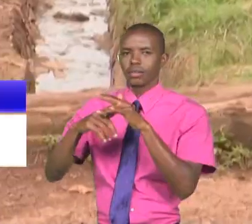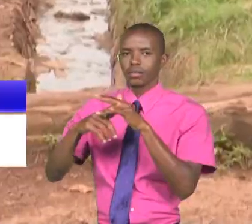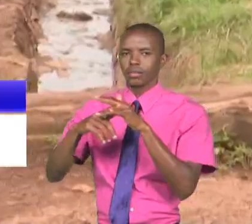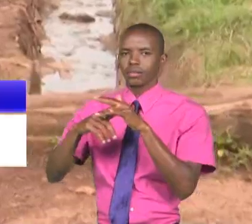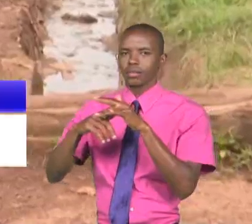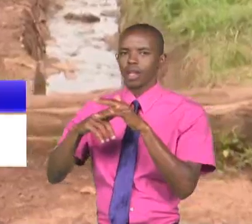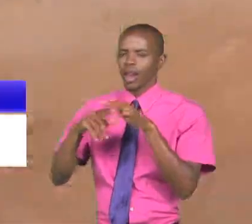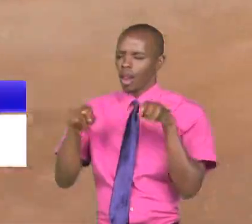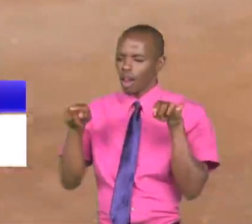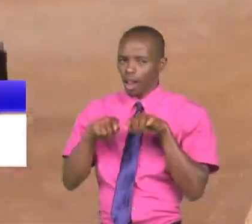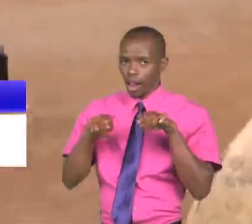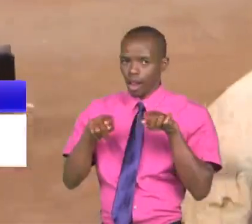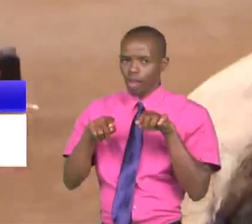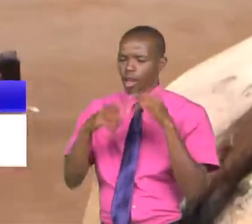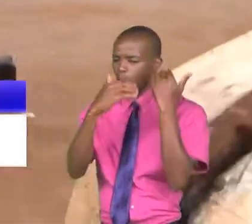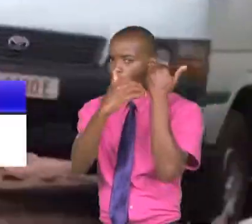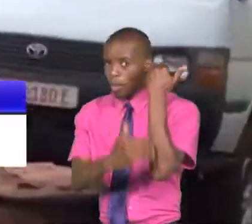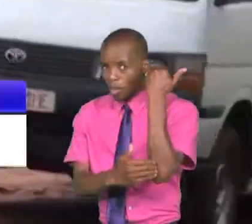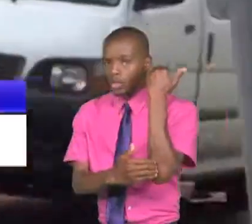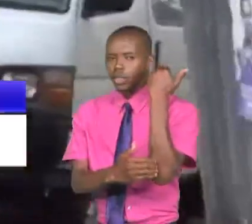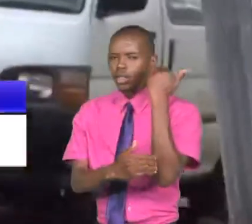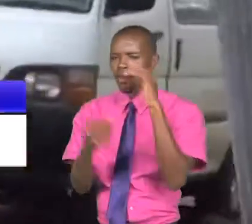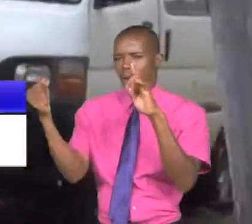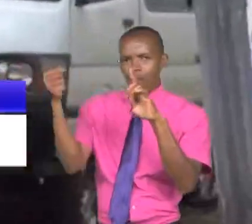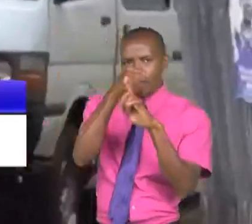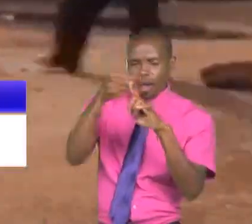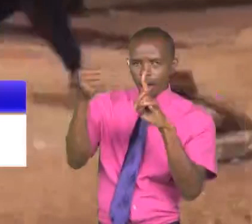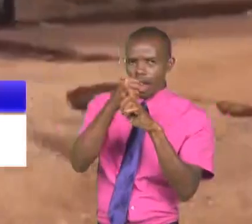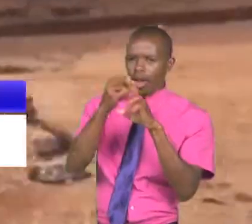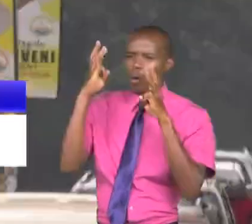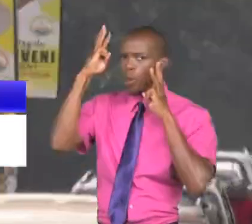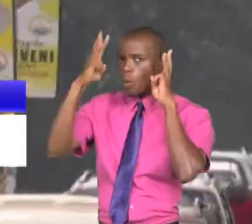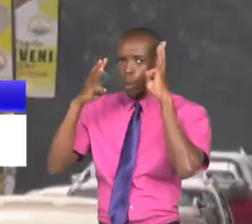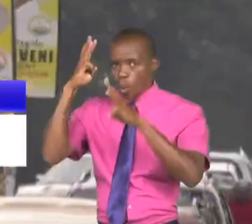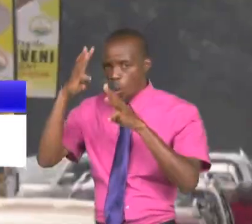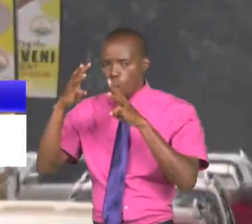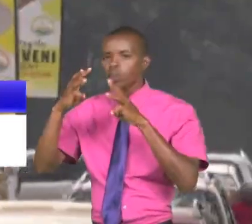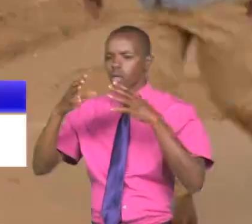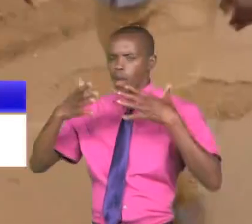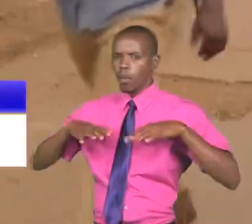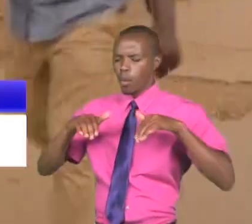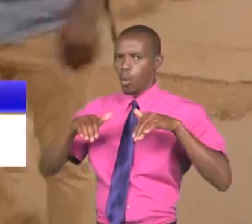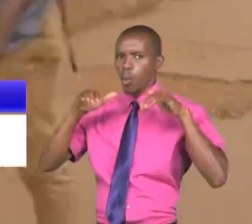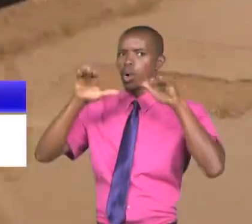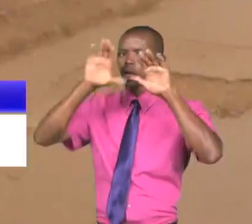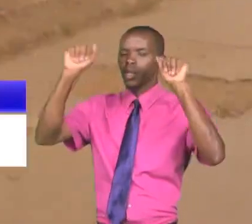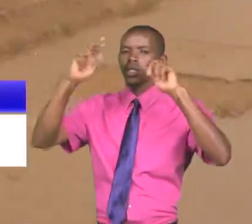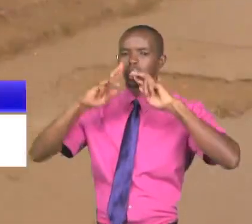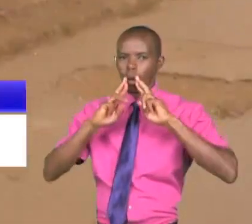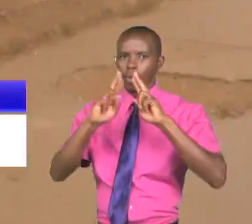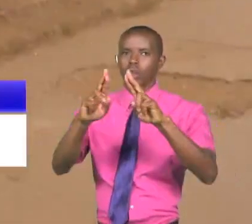It's all tension, vulnerability, violence, uncertainty as citizens await the presidential